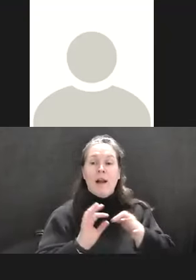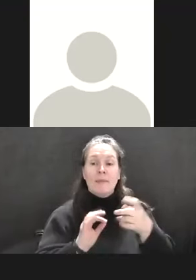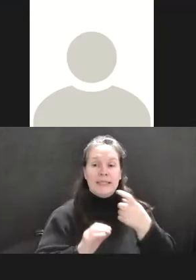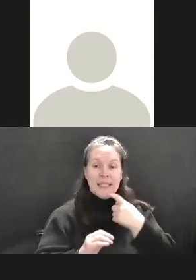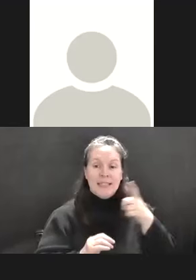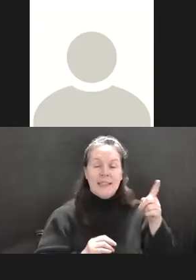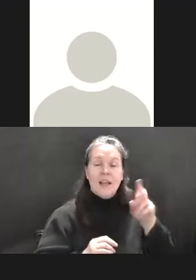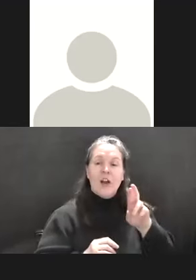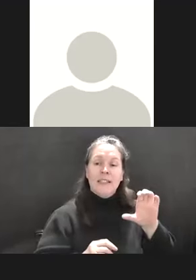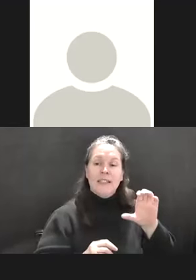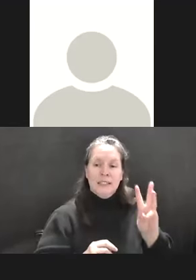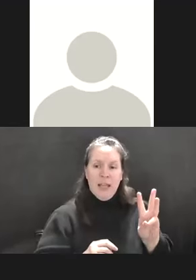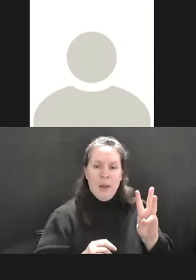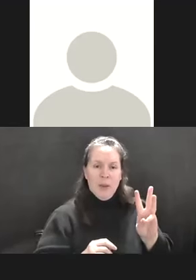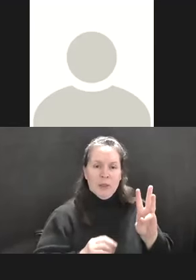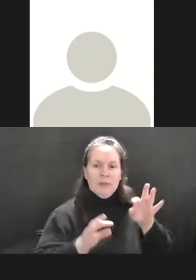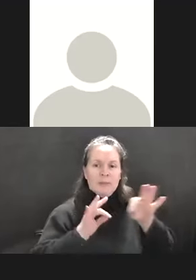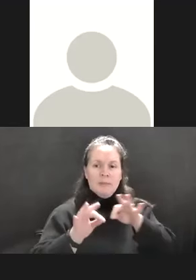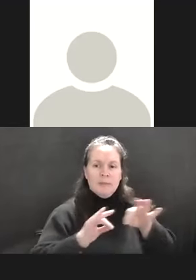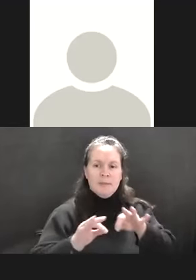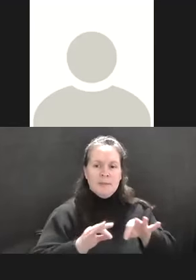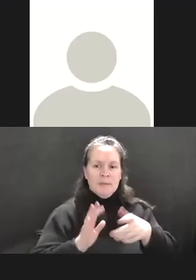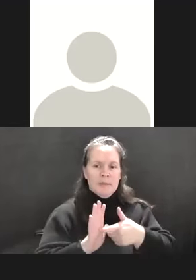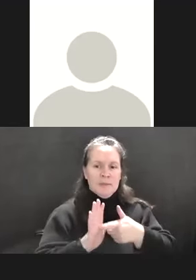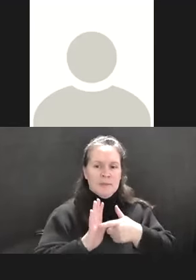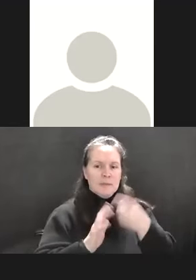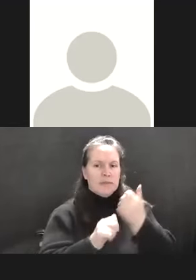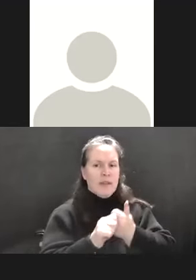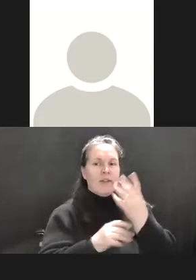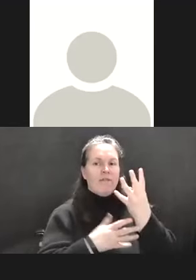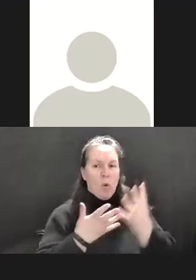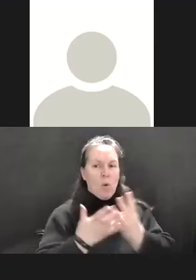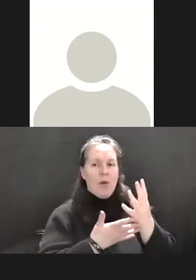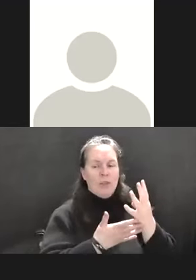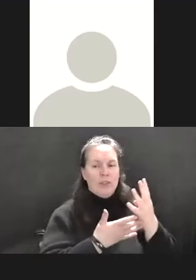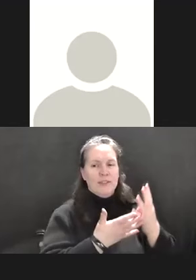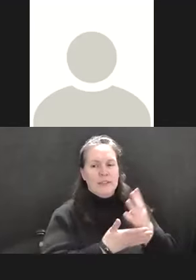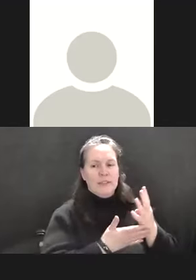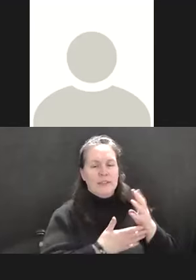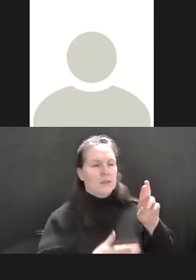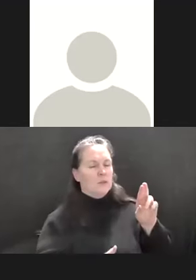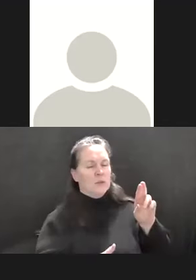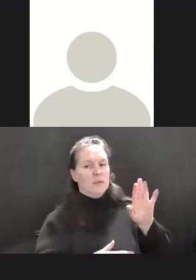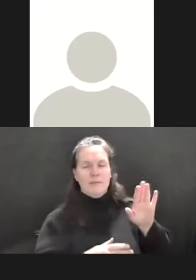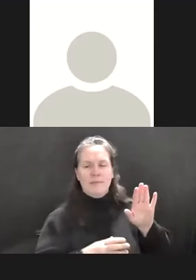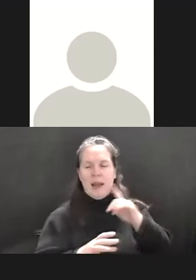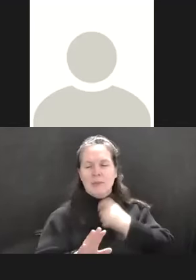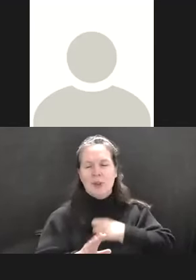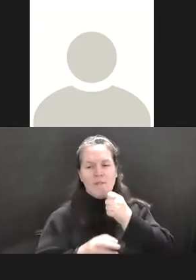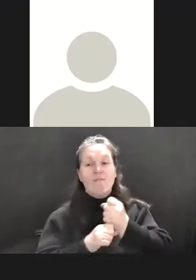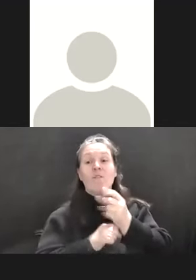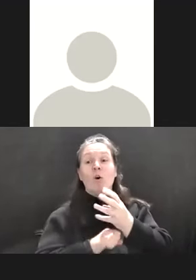the RCW define that it must be every 4 hours? And Ross, I'm kind of gonna, or 4 years. And Ross,